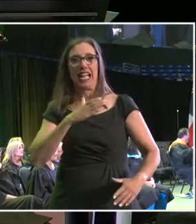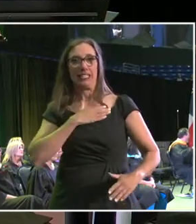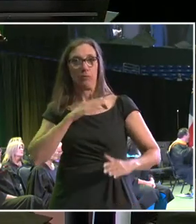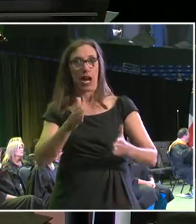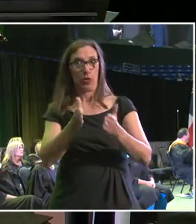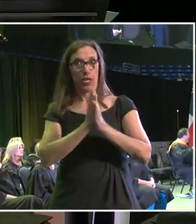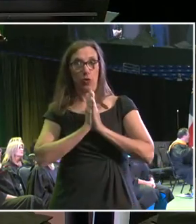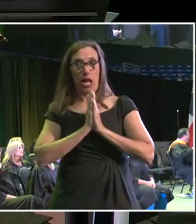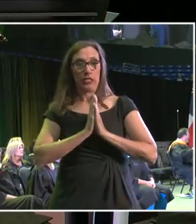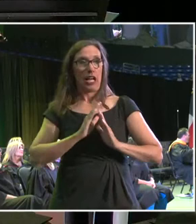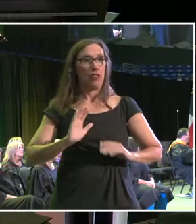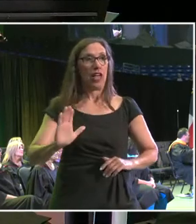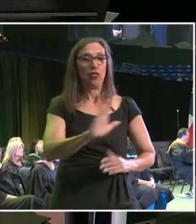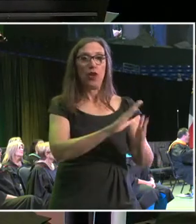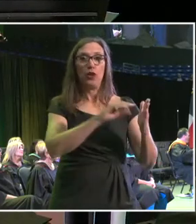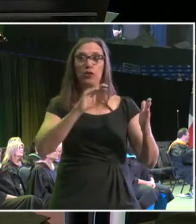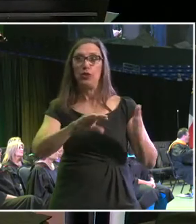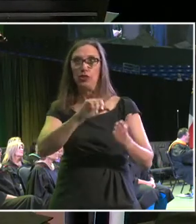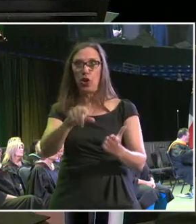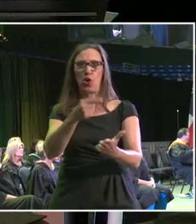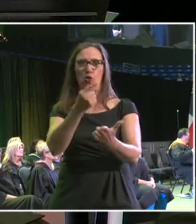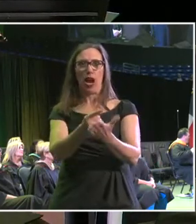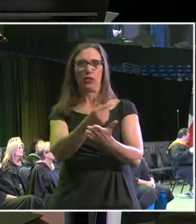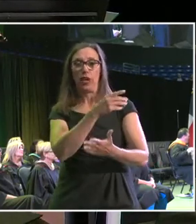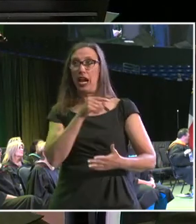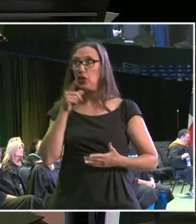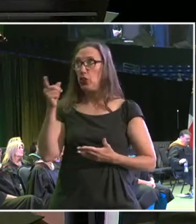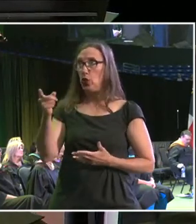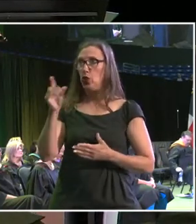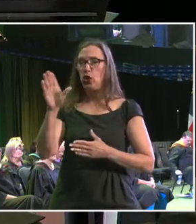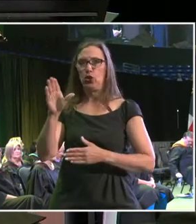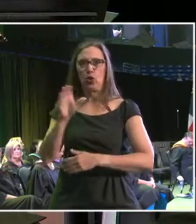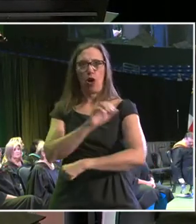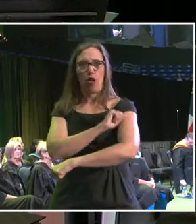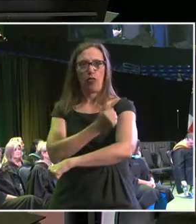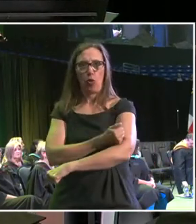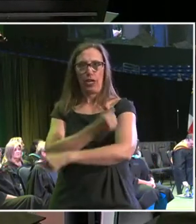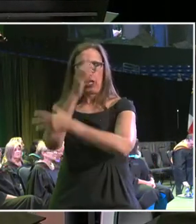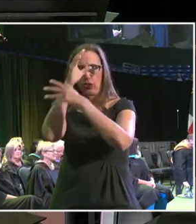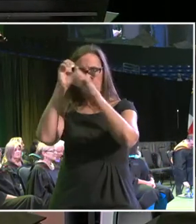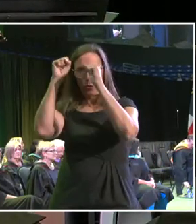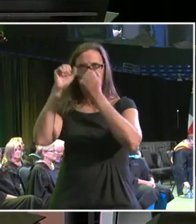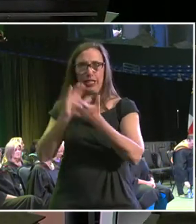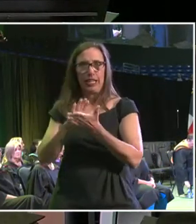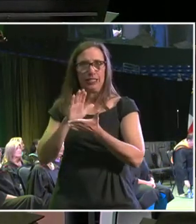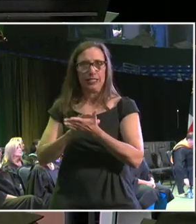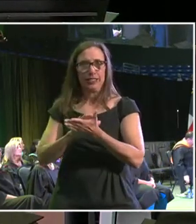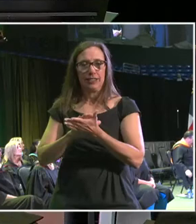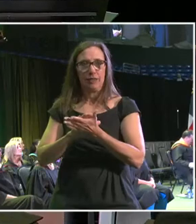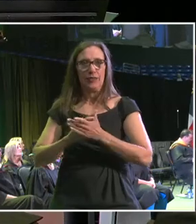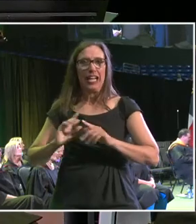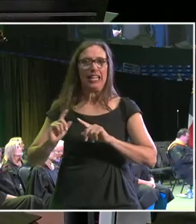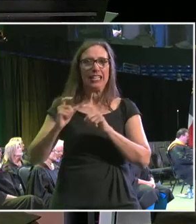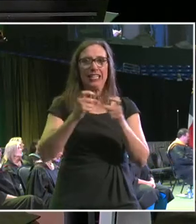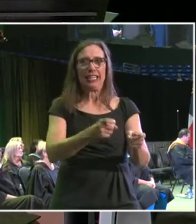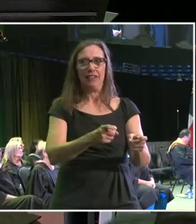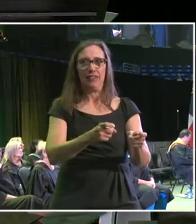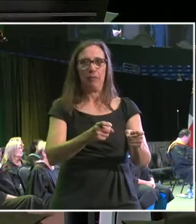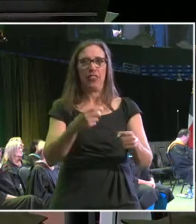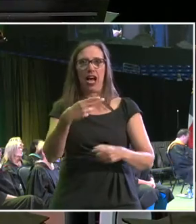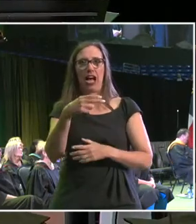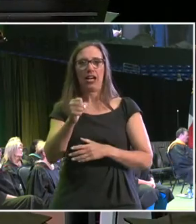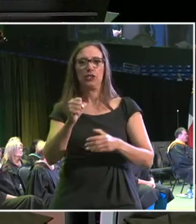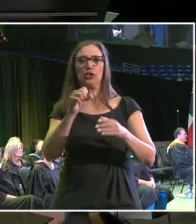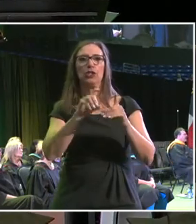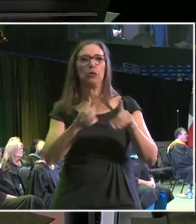my request that these students be graduated and that you, in your capacity as superintendent of schools, confer upon them the high